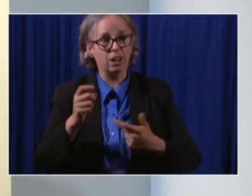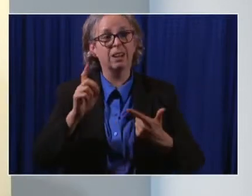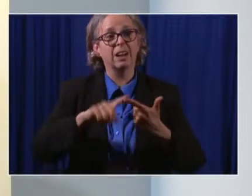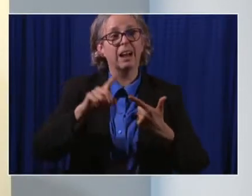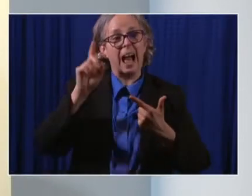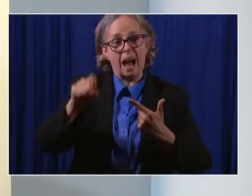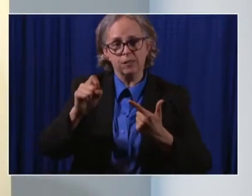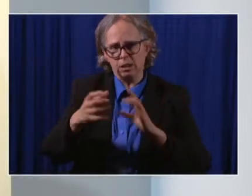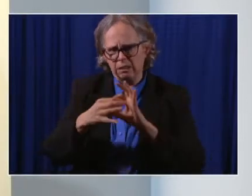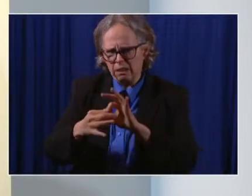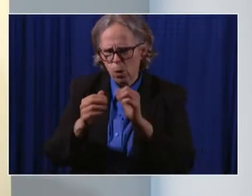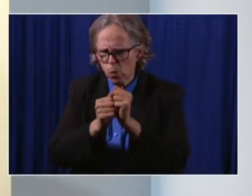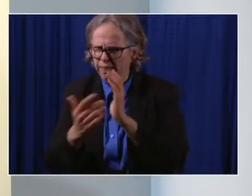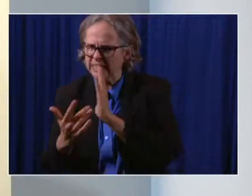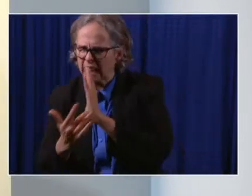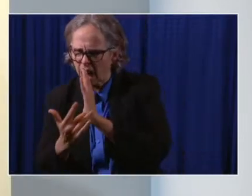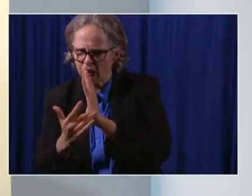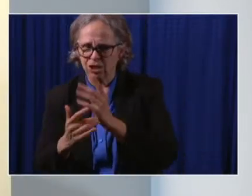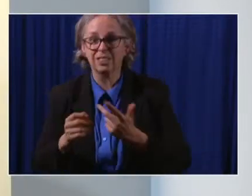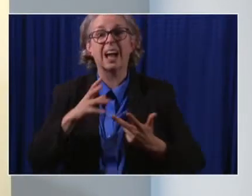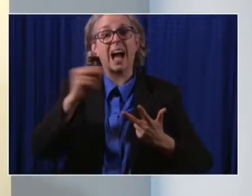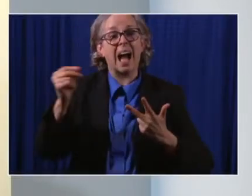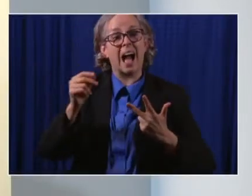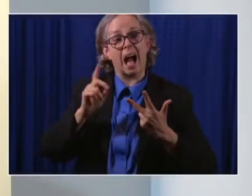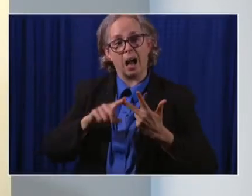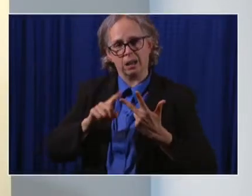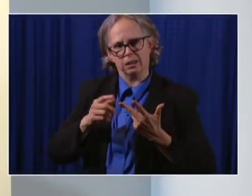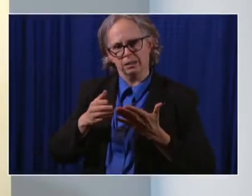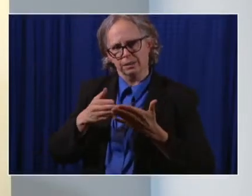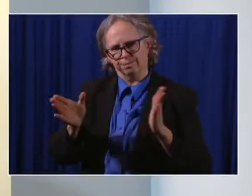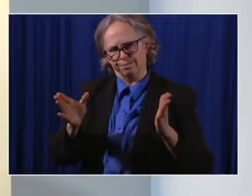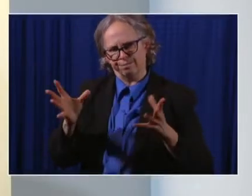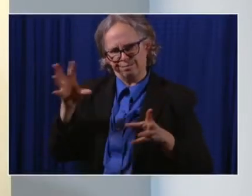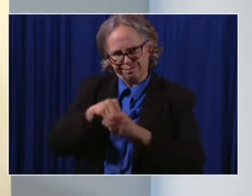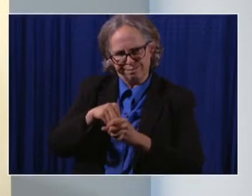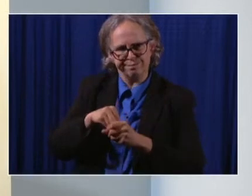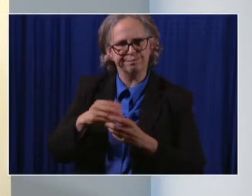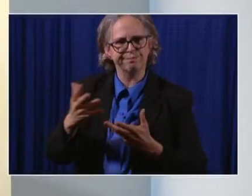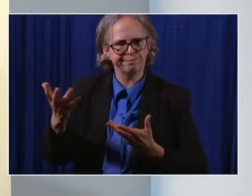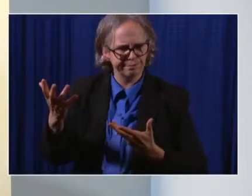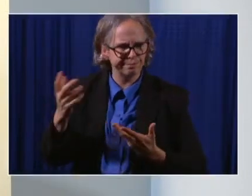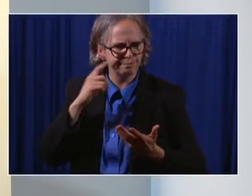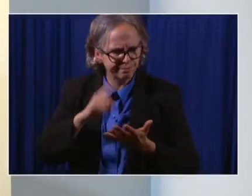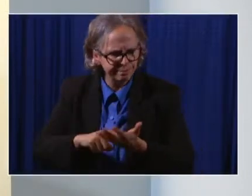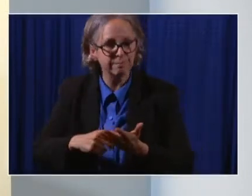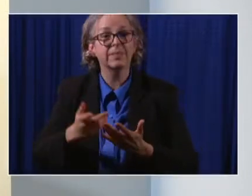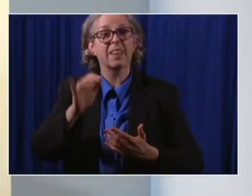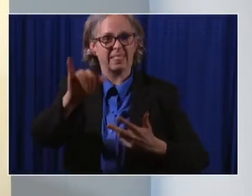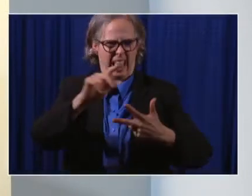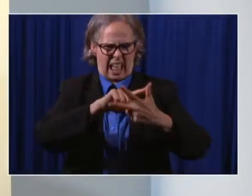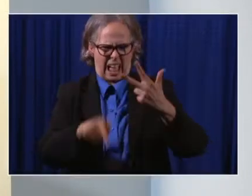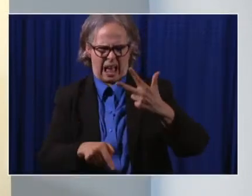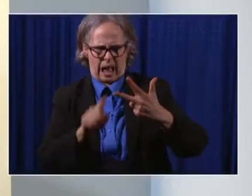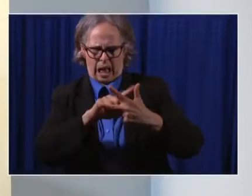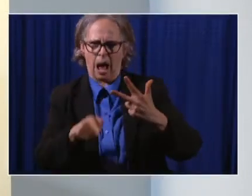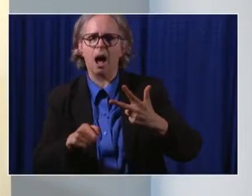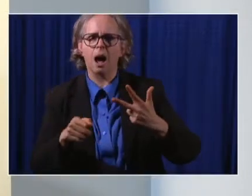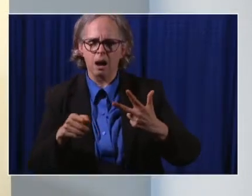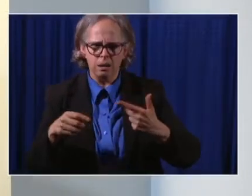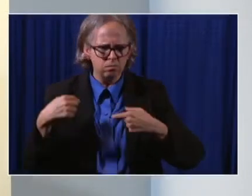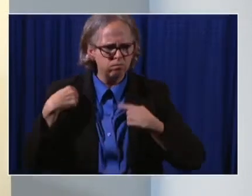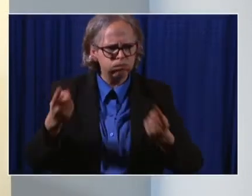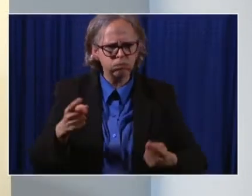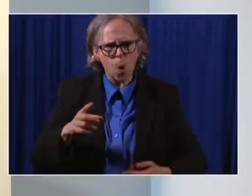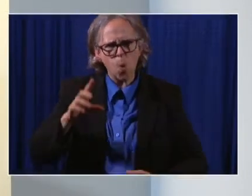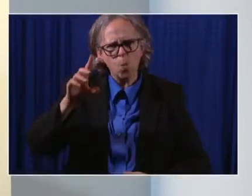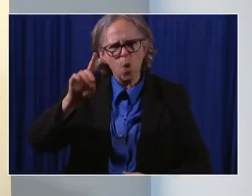industry-recognized. In the June application period, which recently closed, we saw a 101% increase in the credentials funded